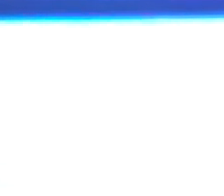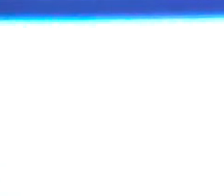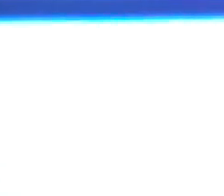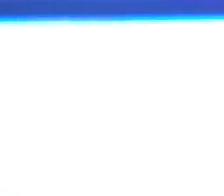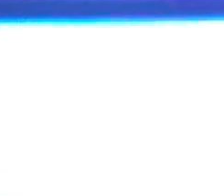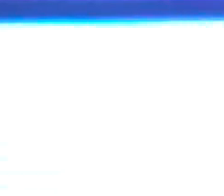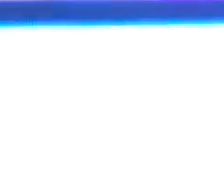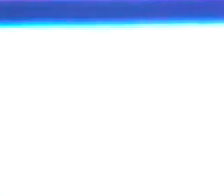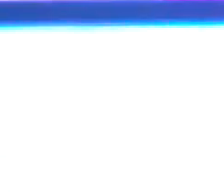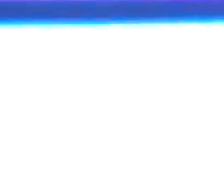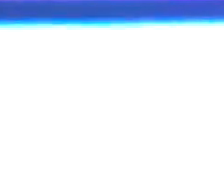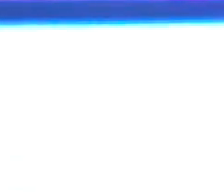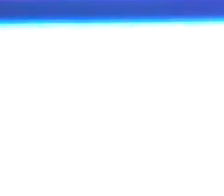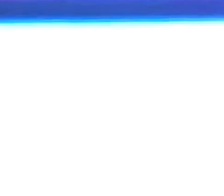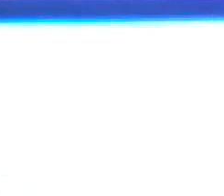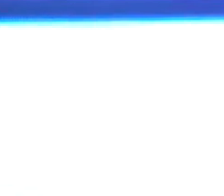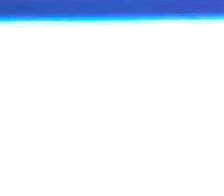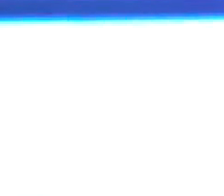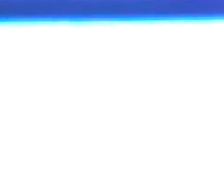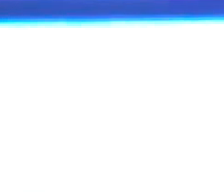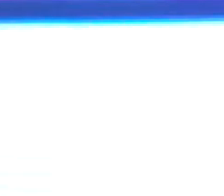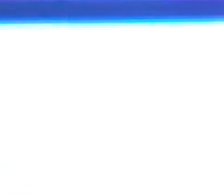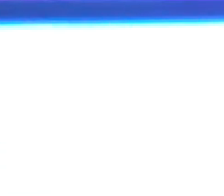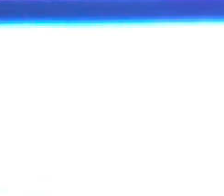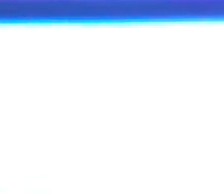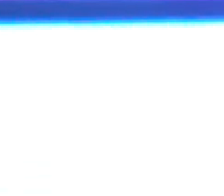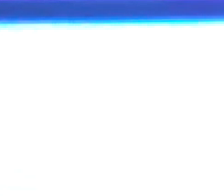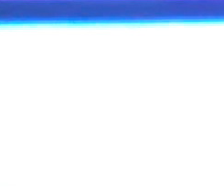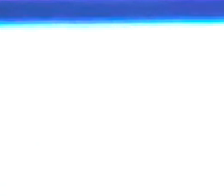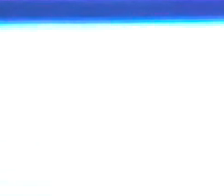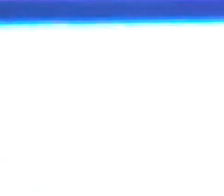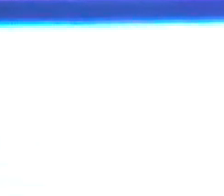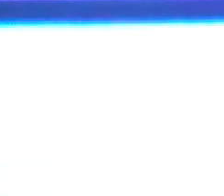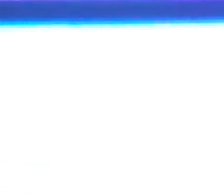see thy holy light in